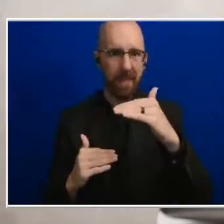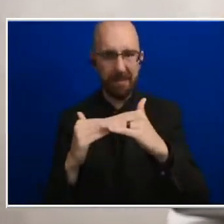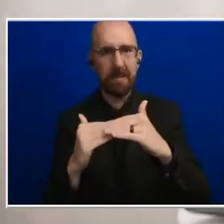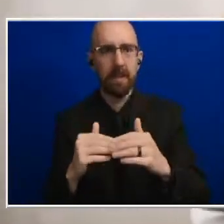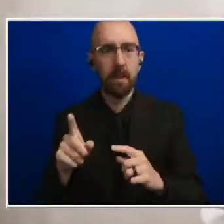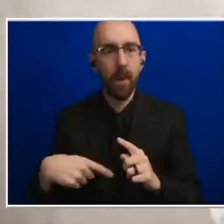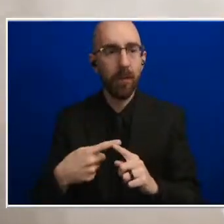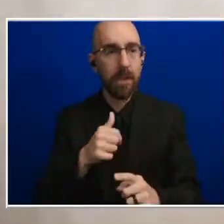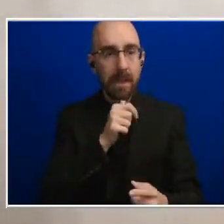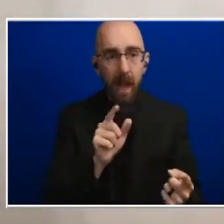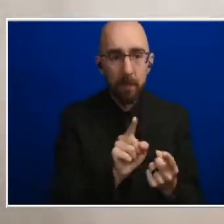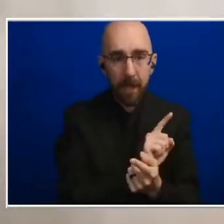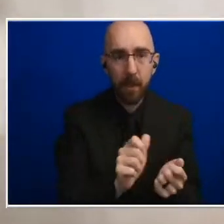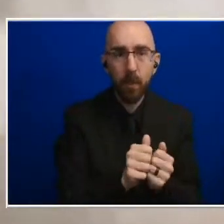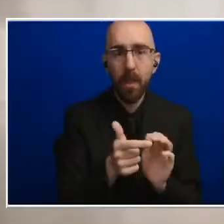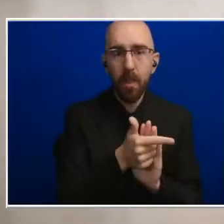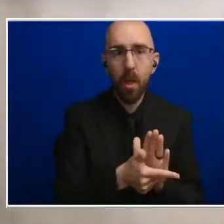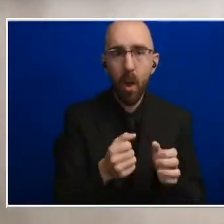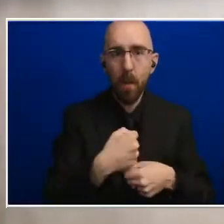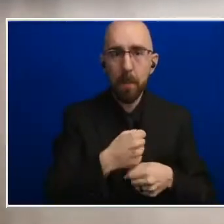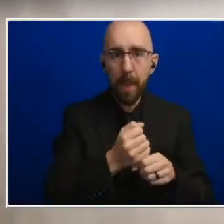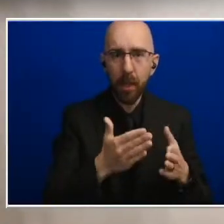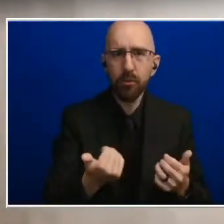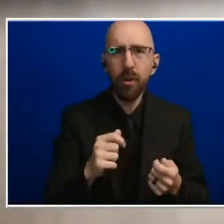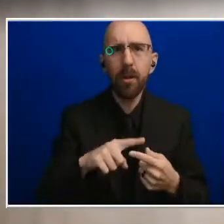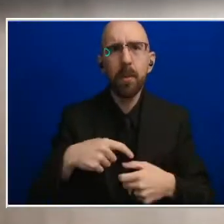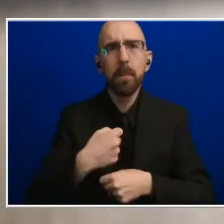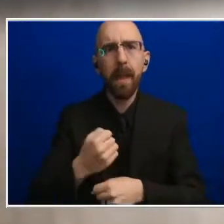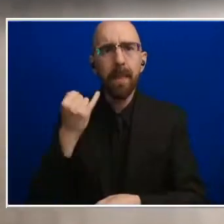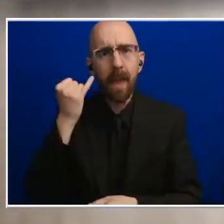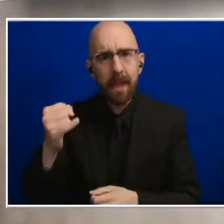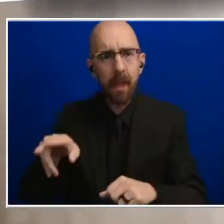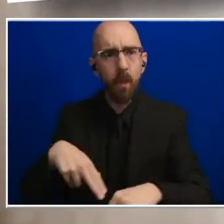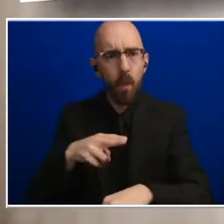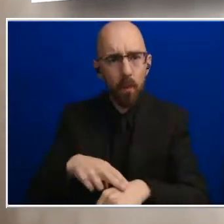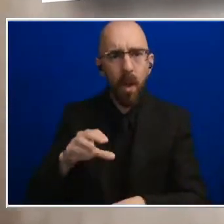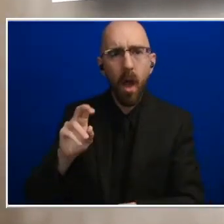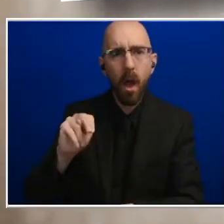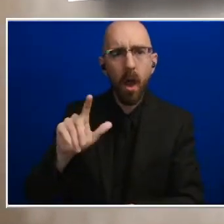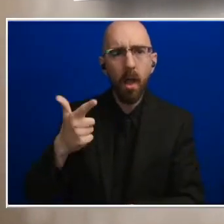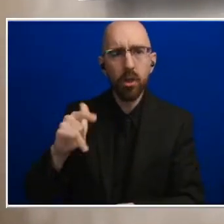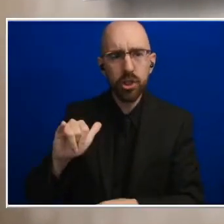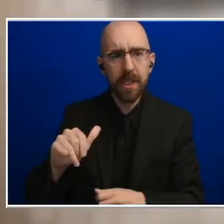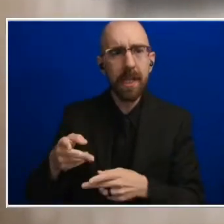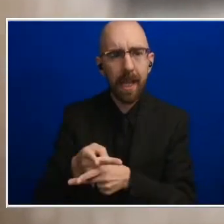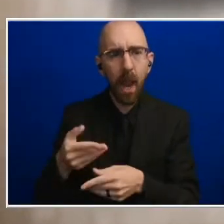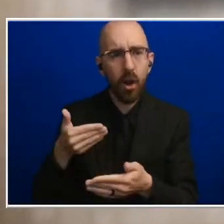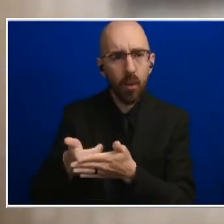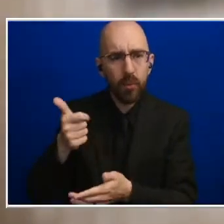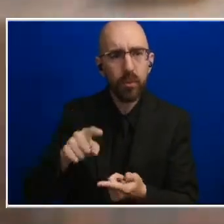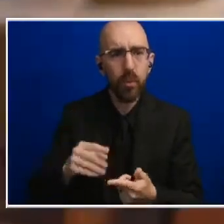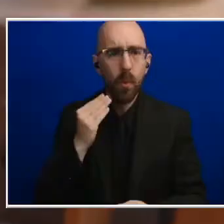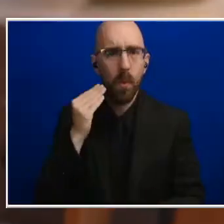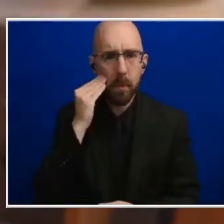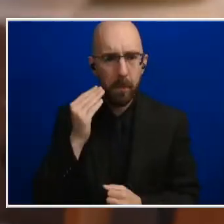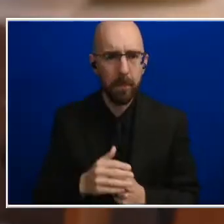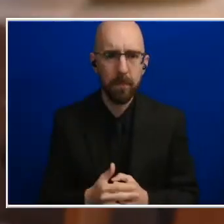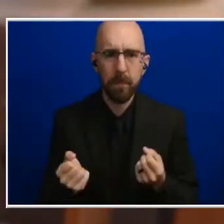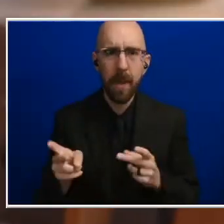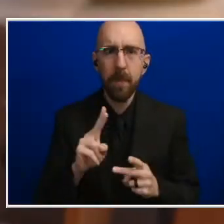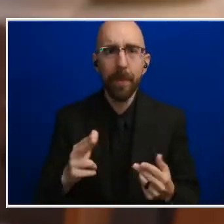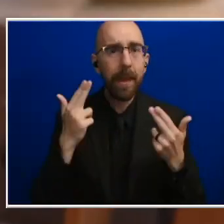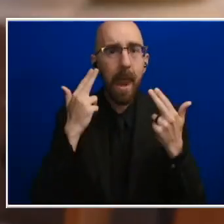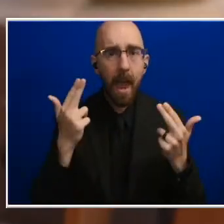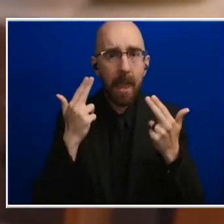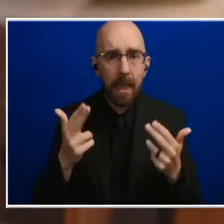trying to normalize the idea of keeping oncology care closer to home. A lot of people are just naive to it, even people in